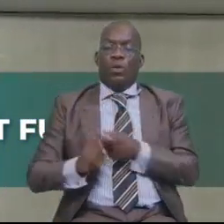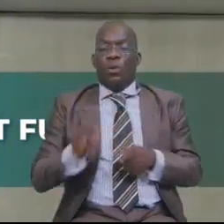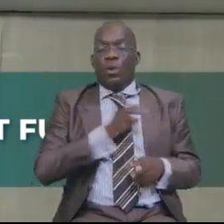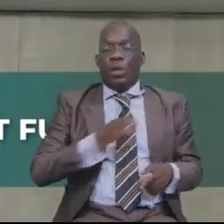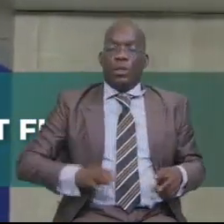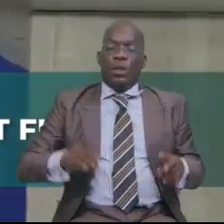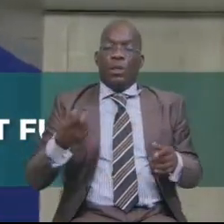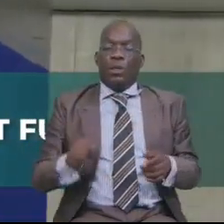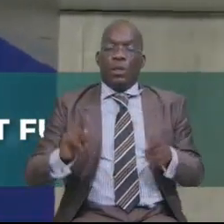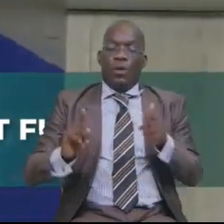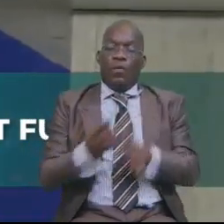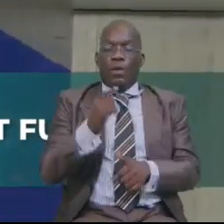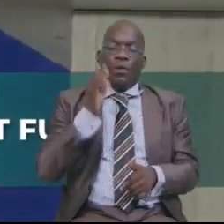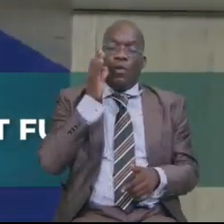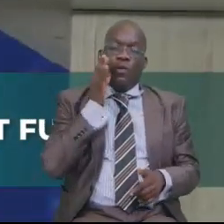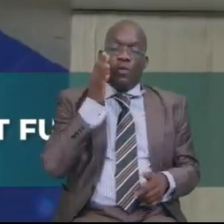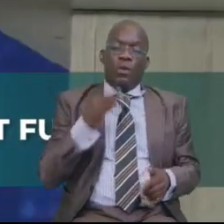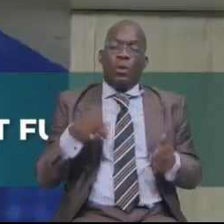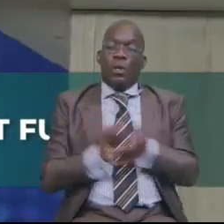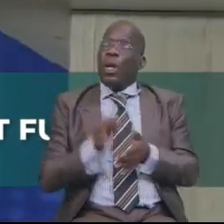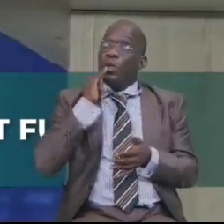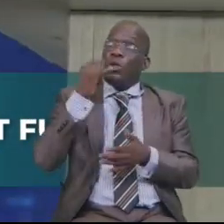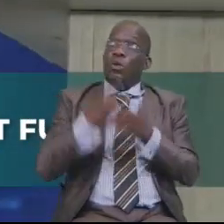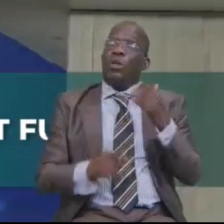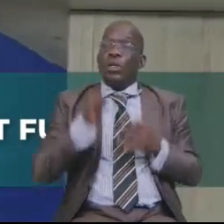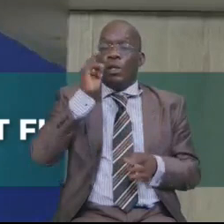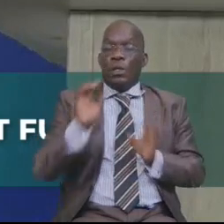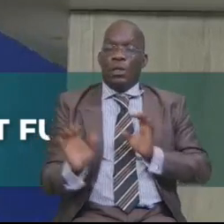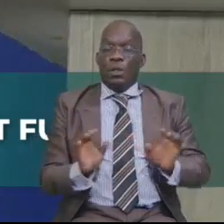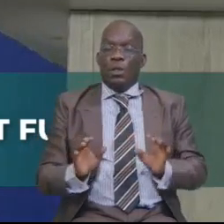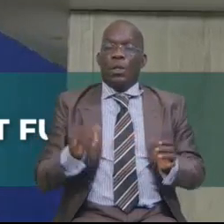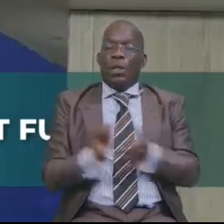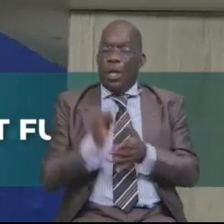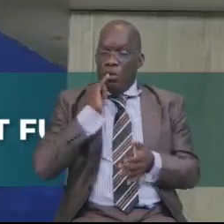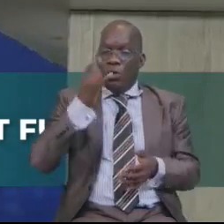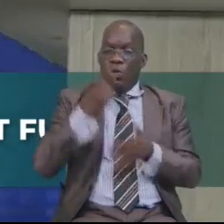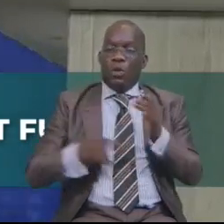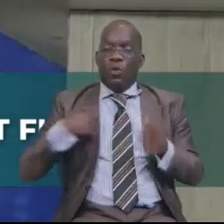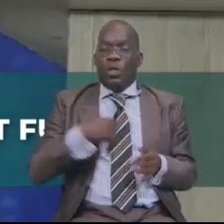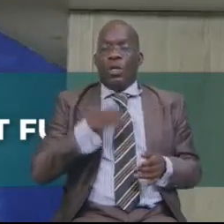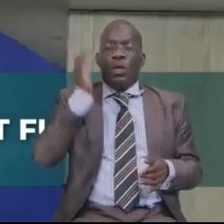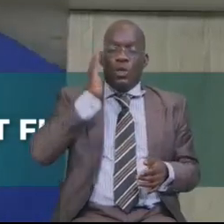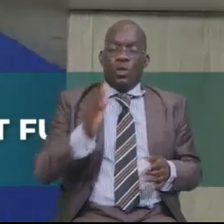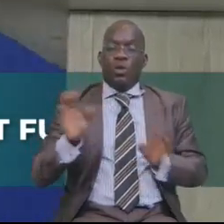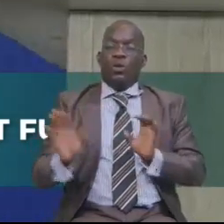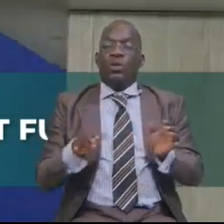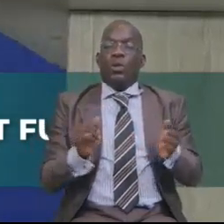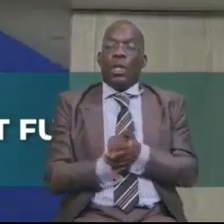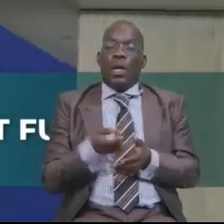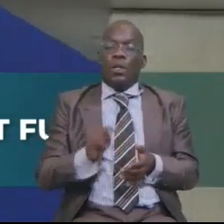That's what we did. That's what we are supposed to be doing. That those fruits, the converts, will